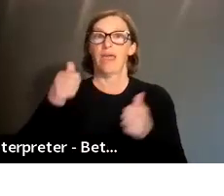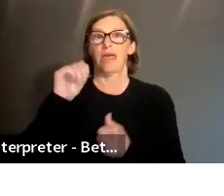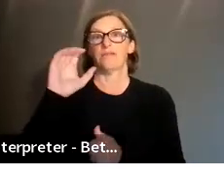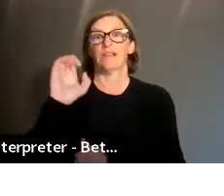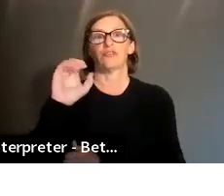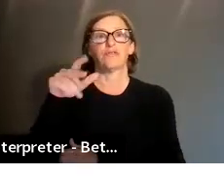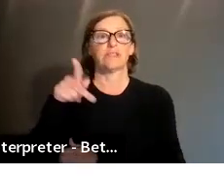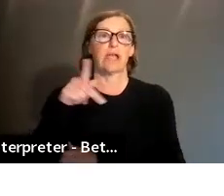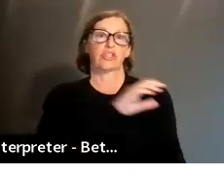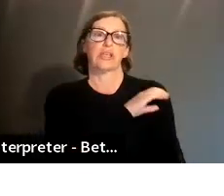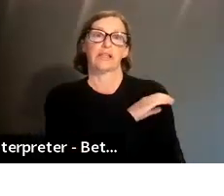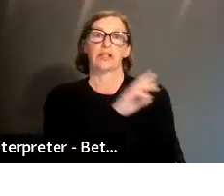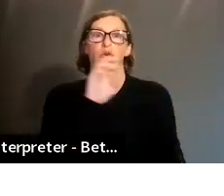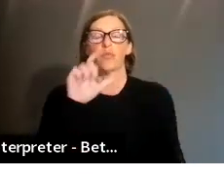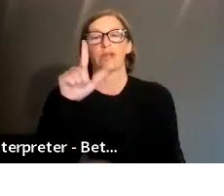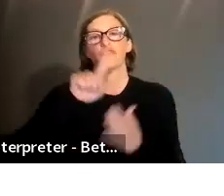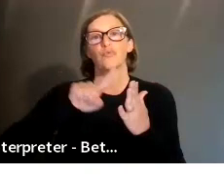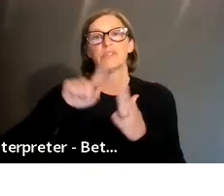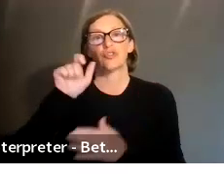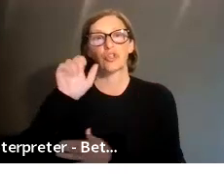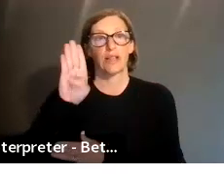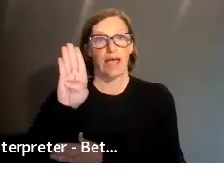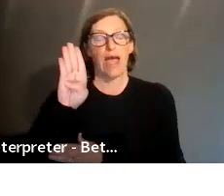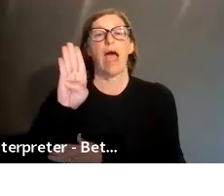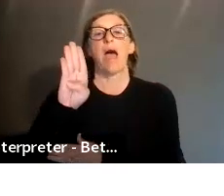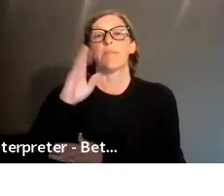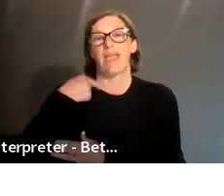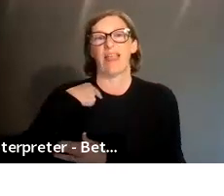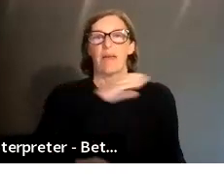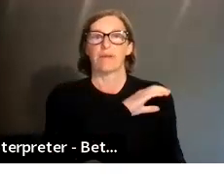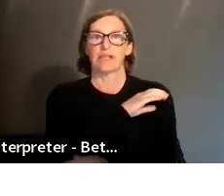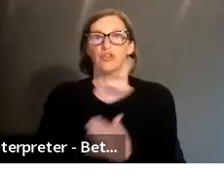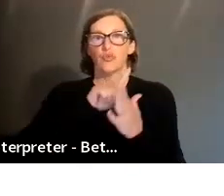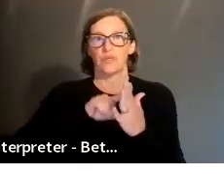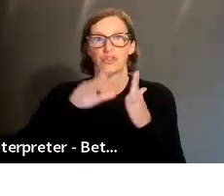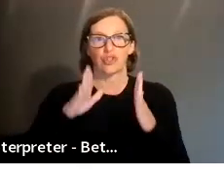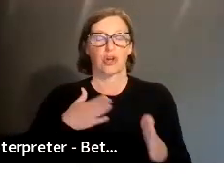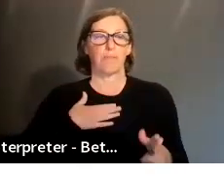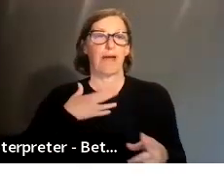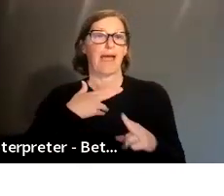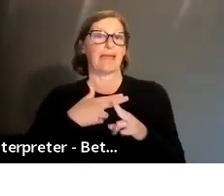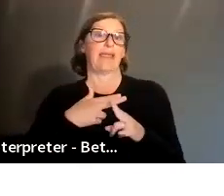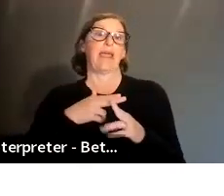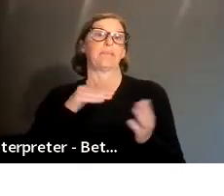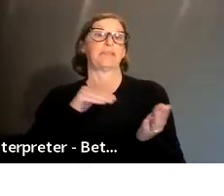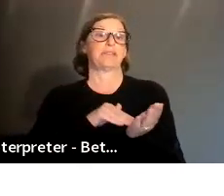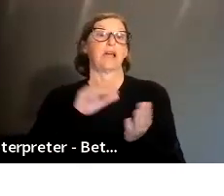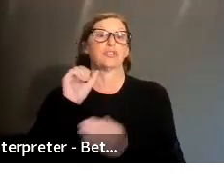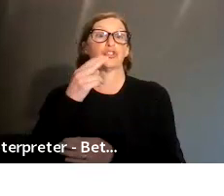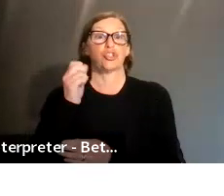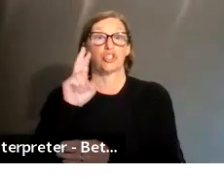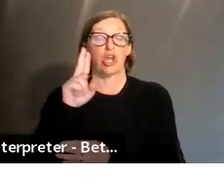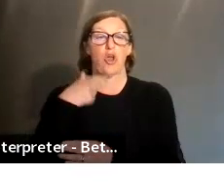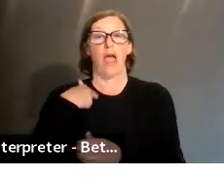retinal research laboratory, and I'm a clinician researcher. And my name is Dr. Ifat Shel. I'm head of the